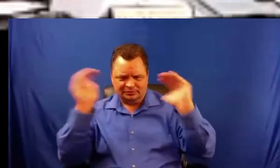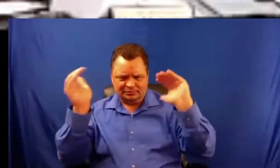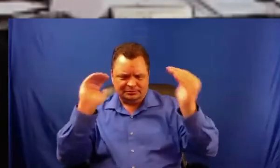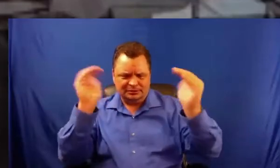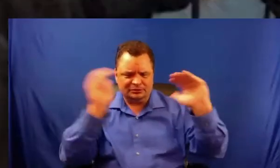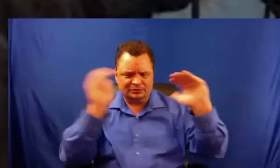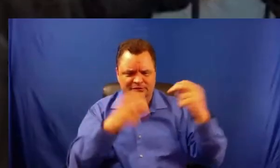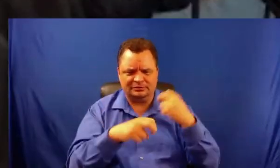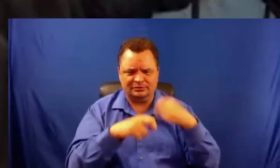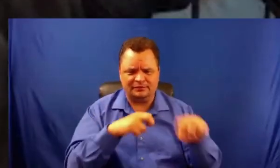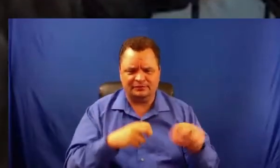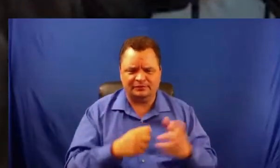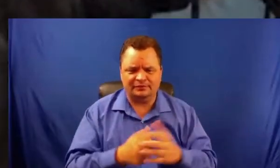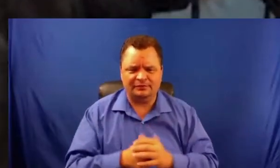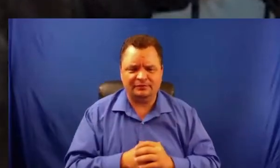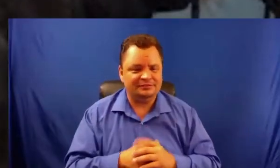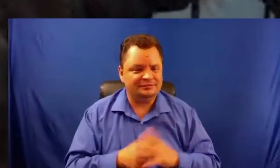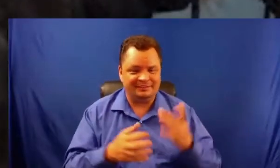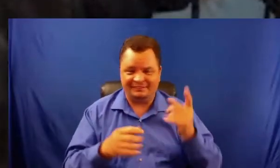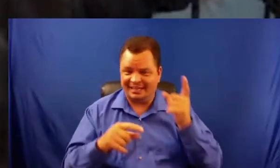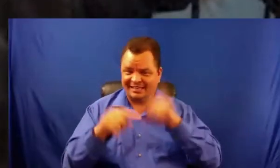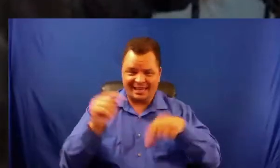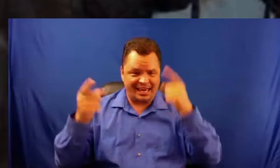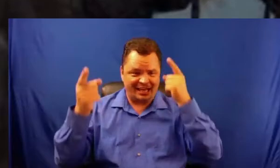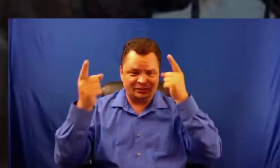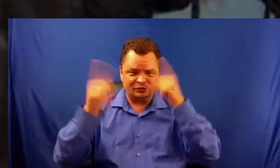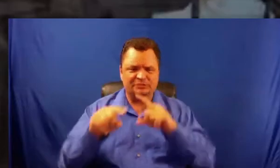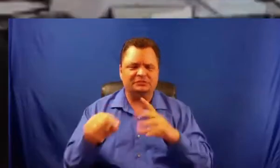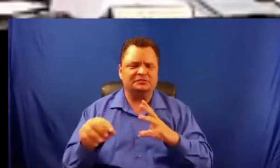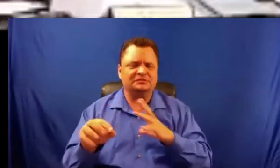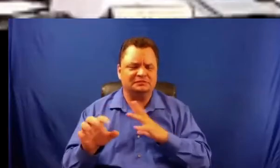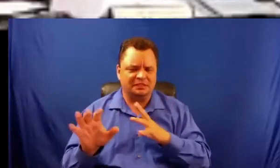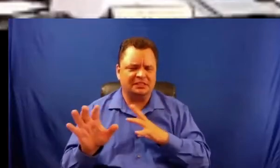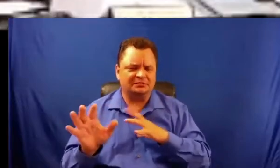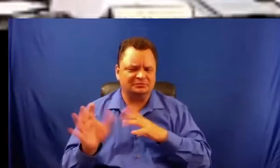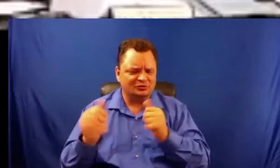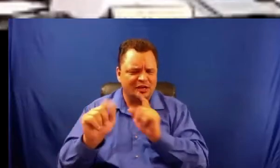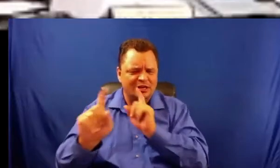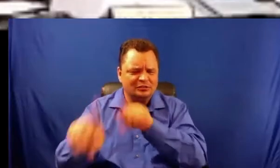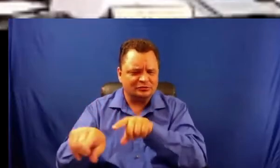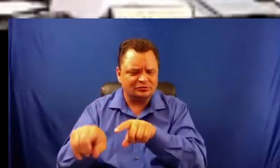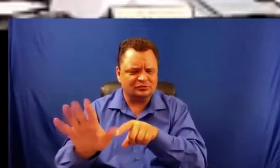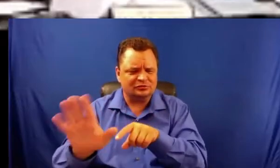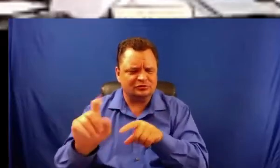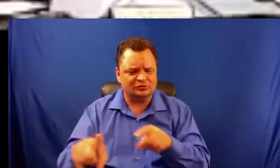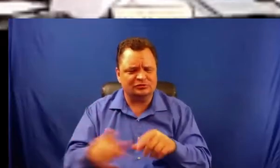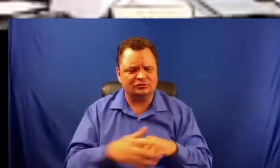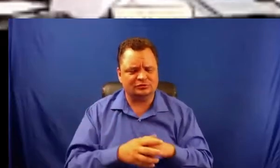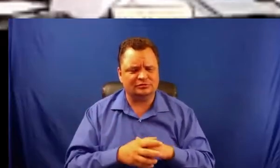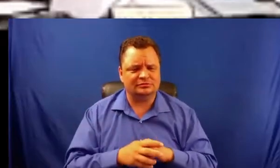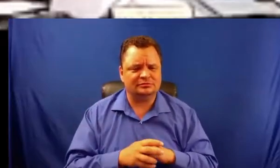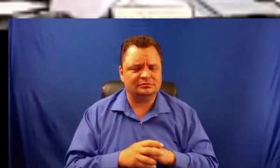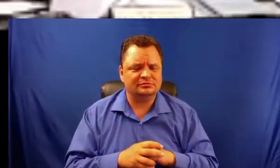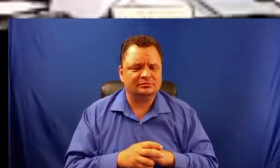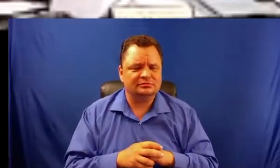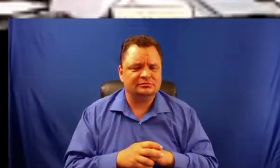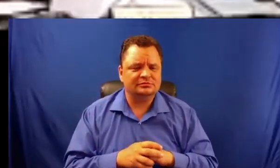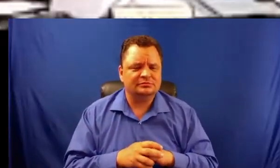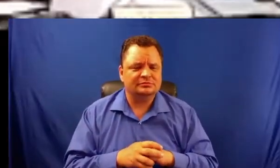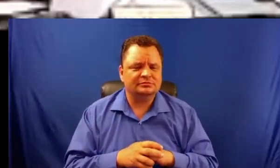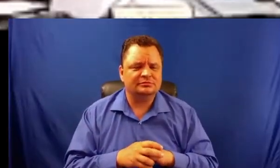question. If we can't answer it, that's fine, but that's my question. Yeah, and I think it's more complex than, a simple 1-to-1